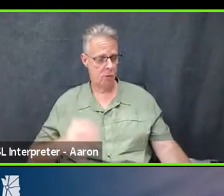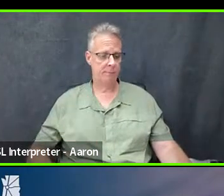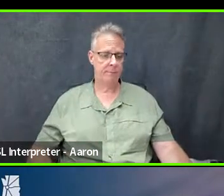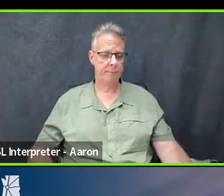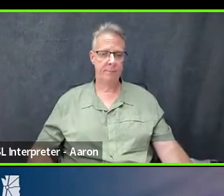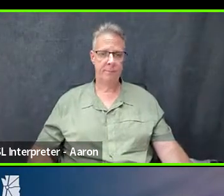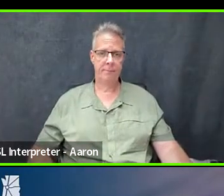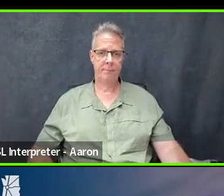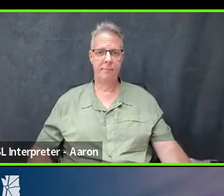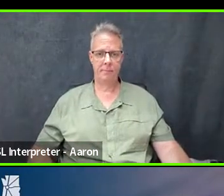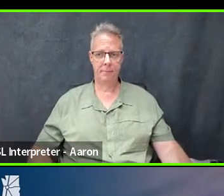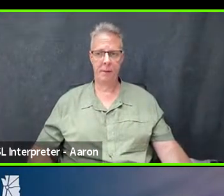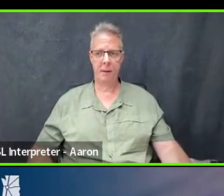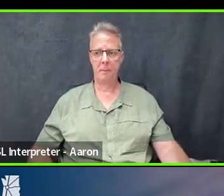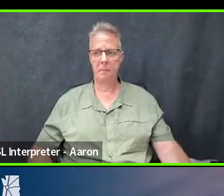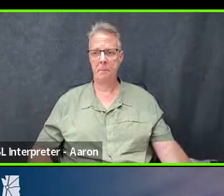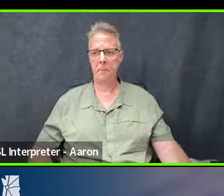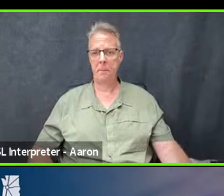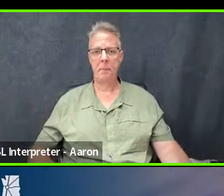Thanks.